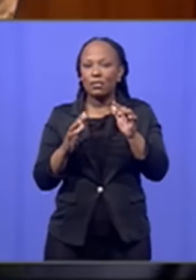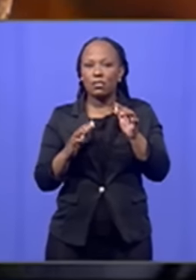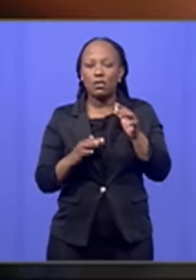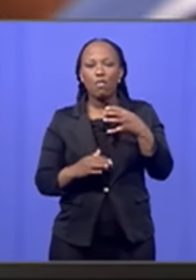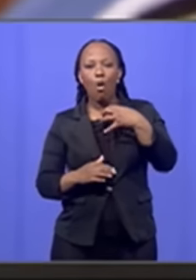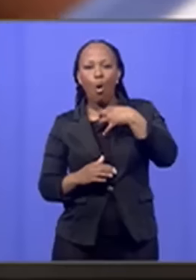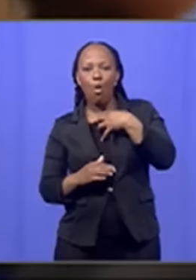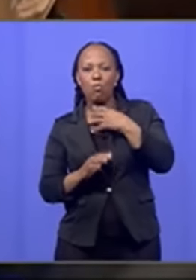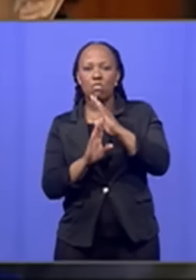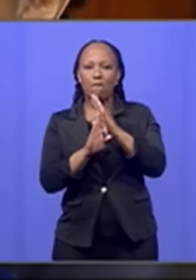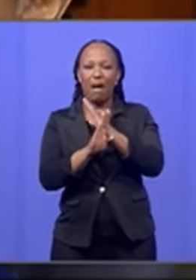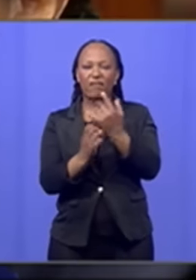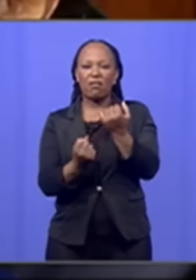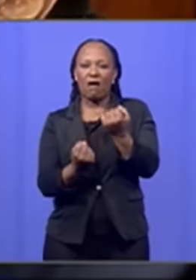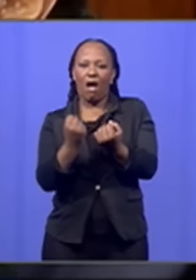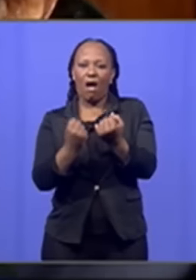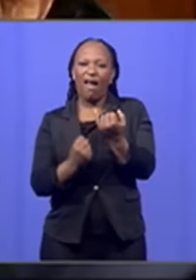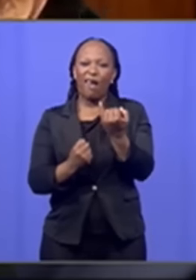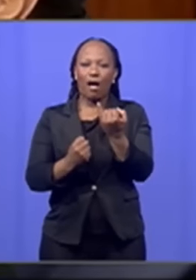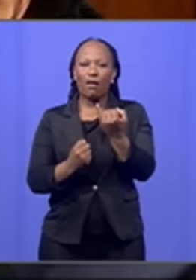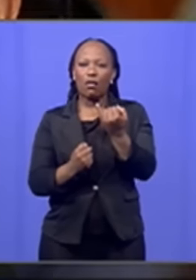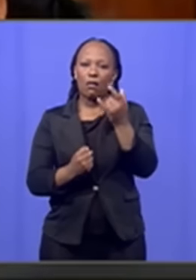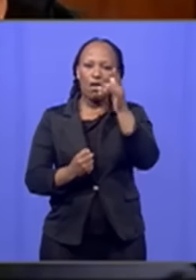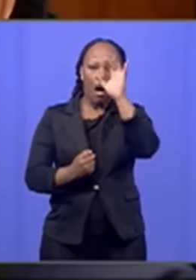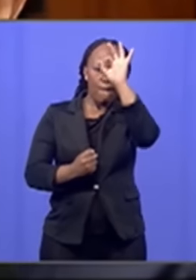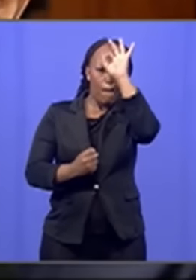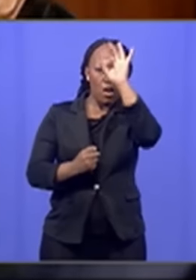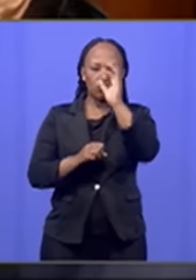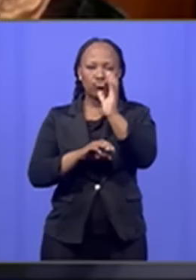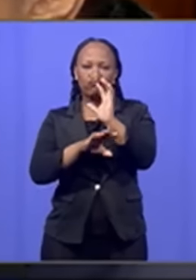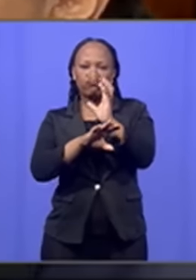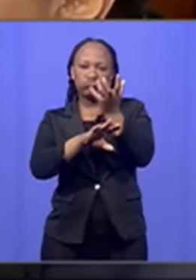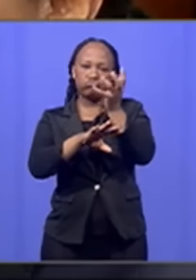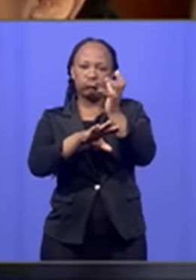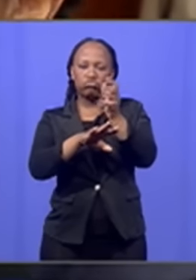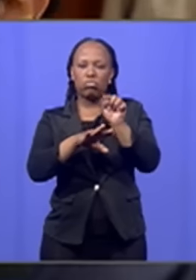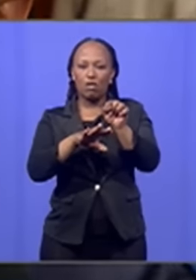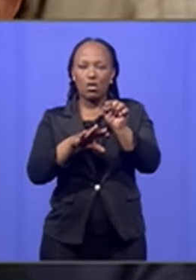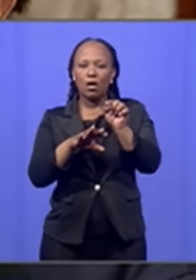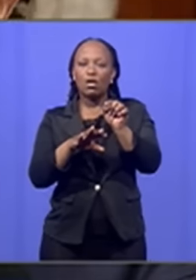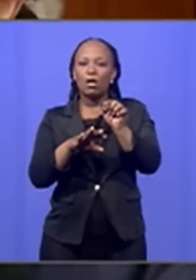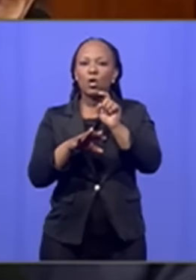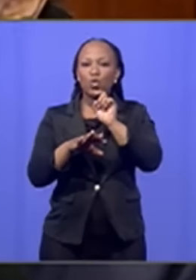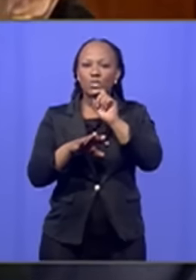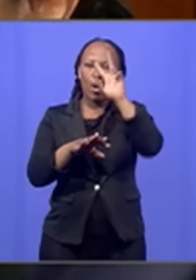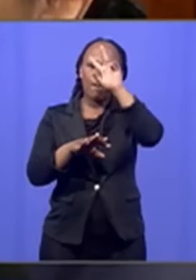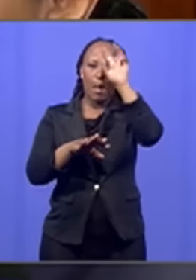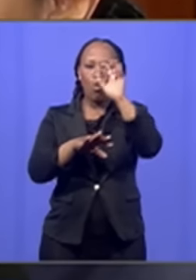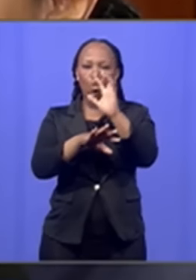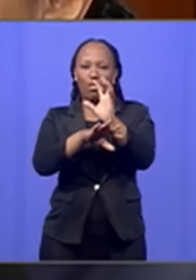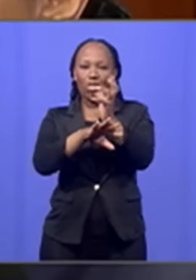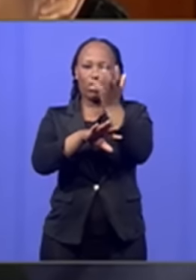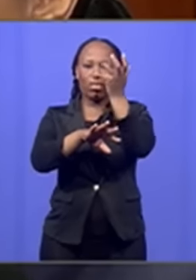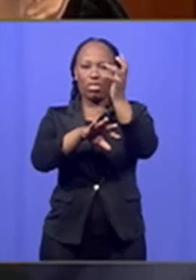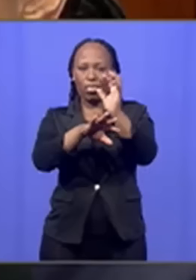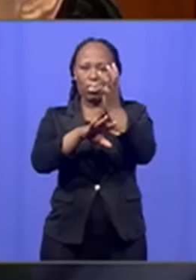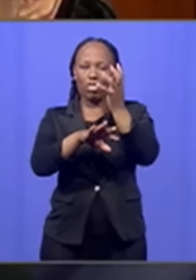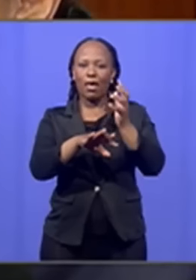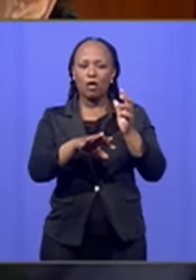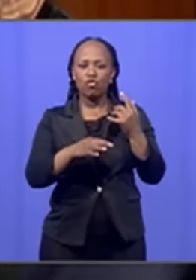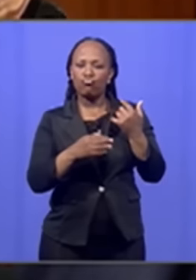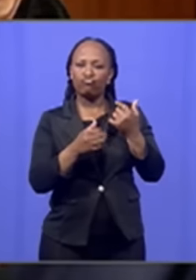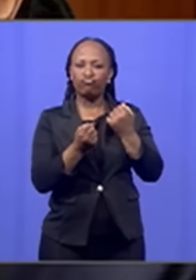own private vehicles as police official vehicles and utilizing blue lights. So that is where